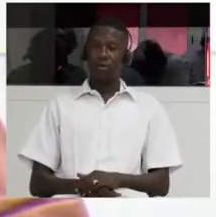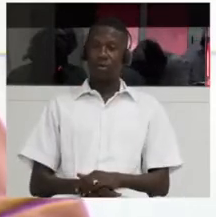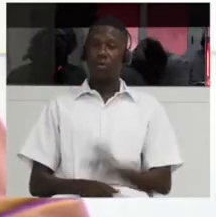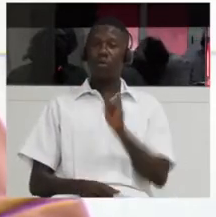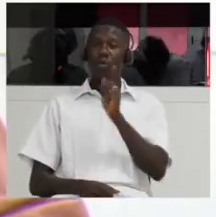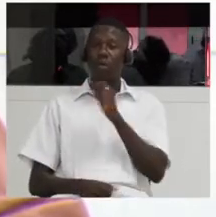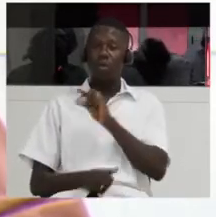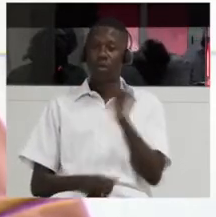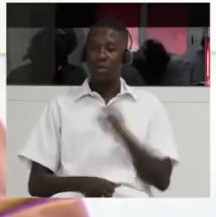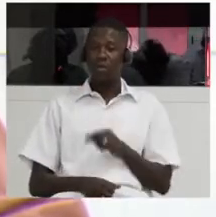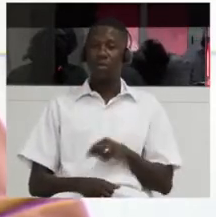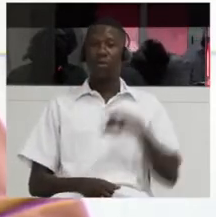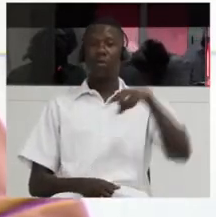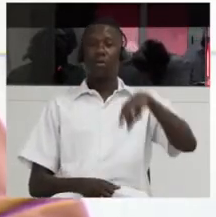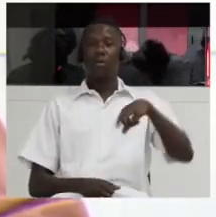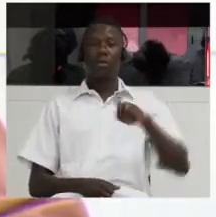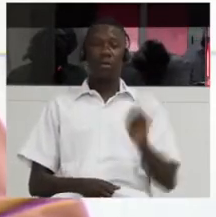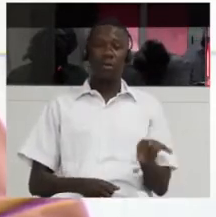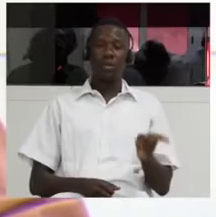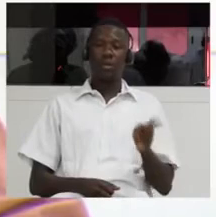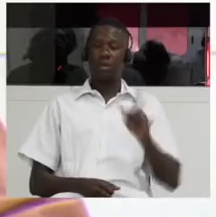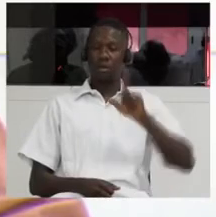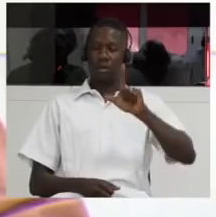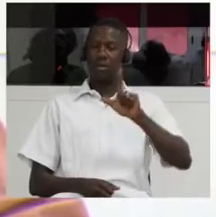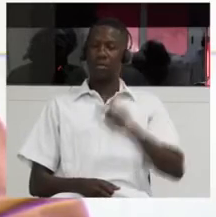is PGL? Portable grenade launchers.